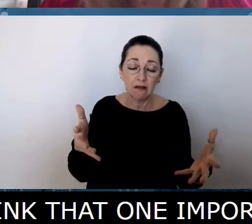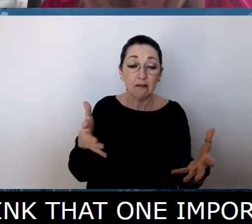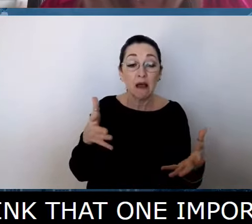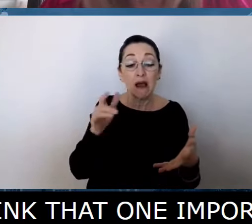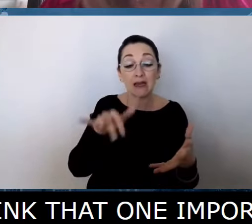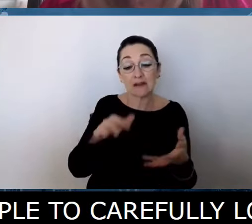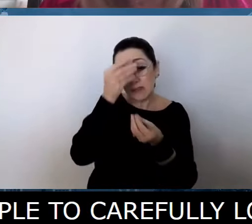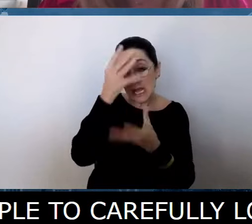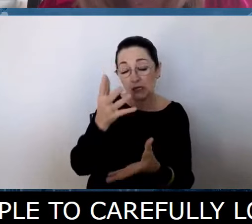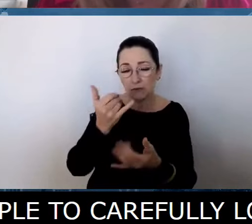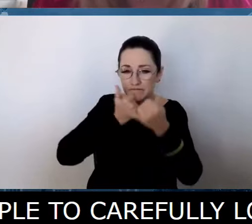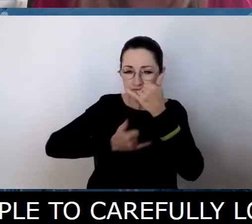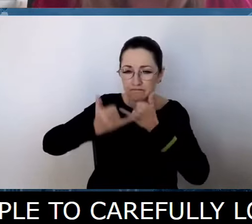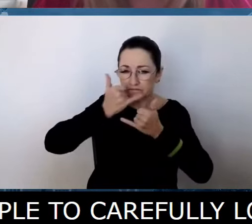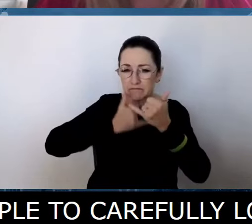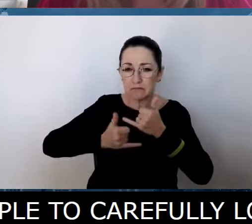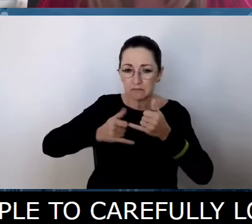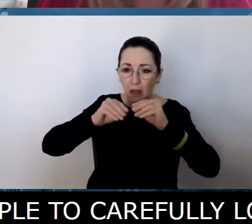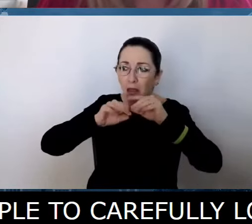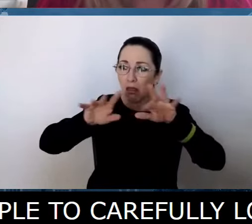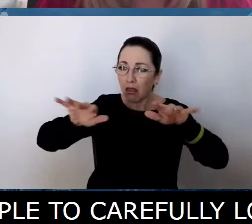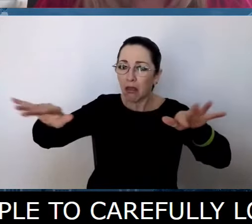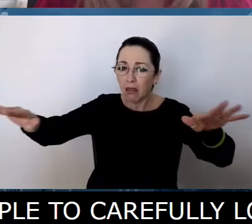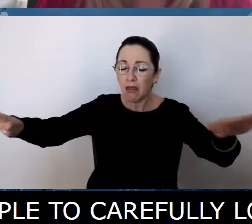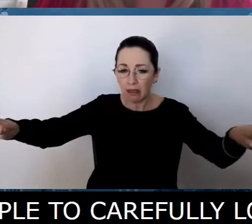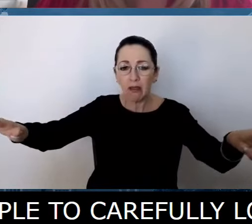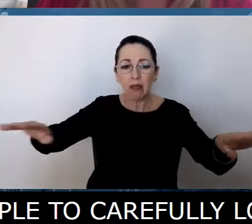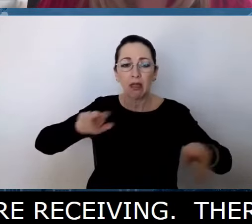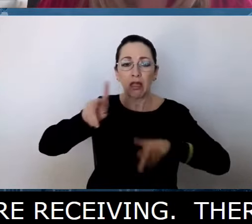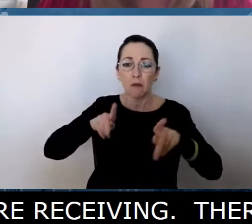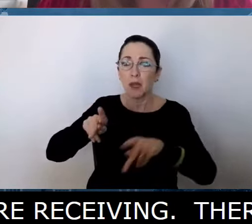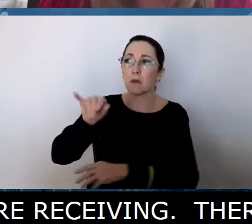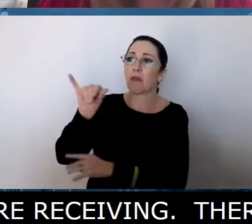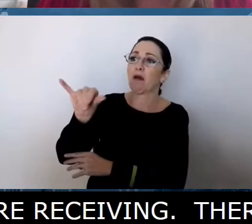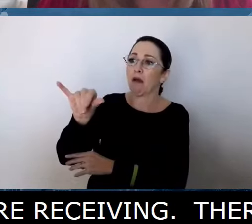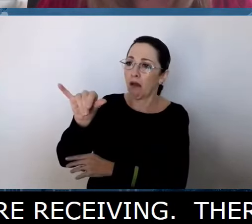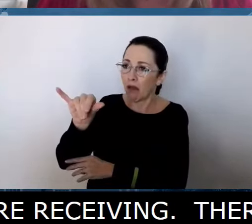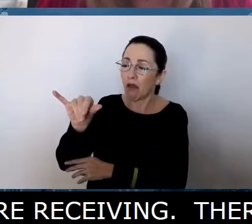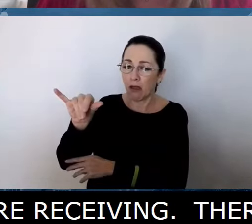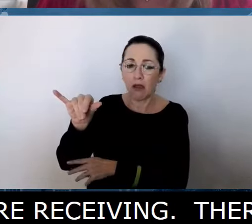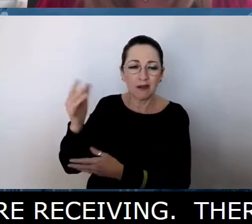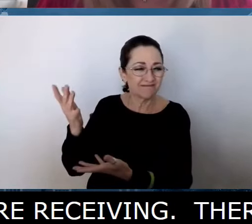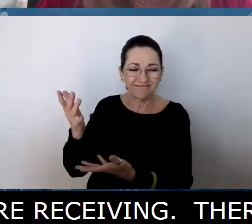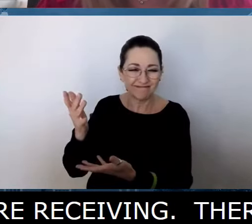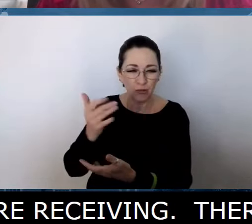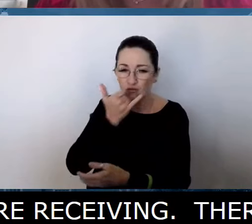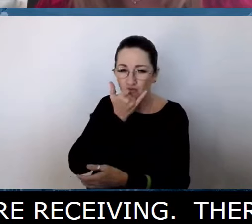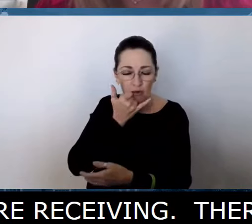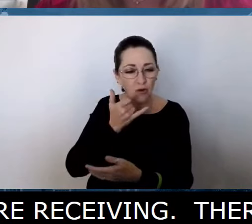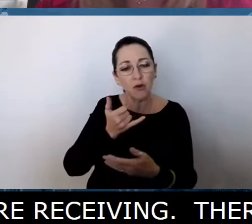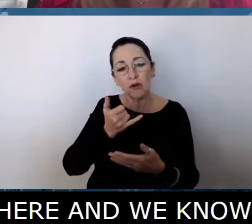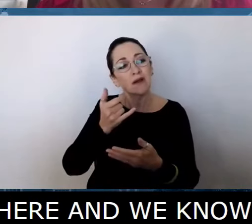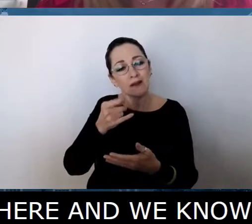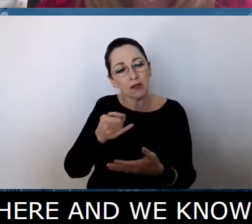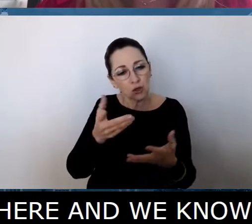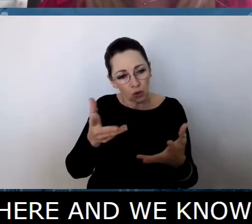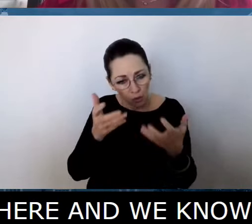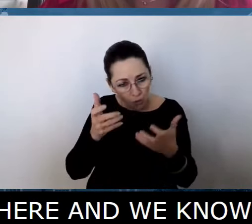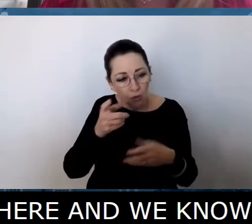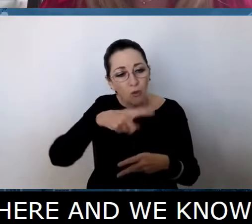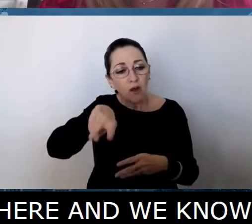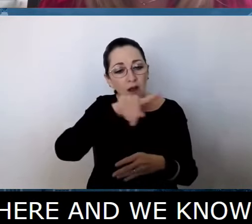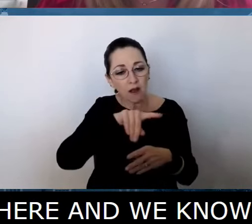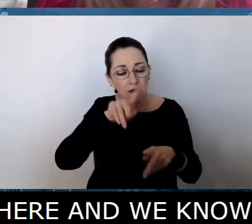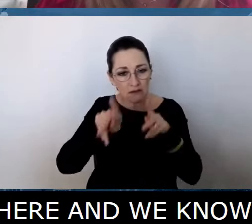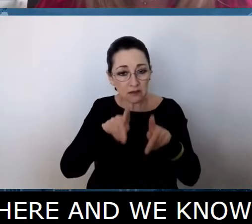impacting people's perspective. So we really want to make sure that when people have fears or concerns about the